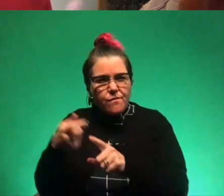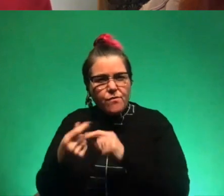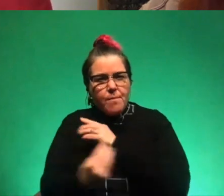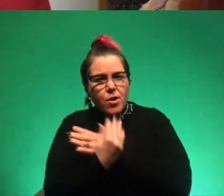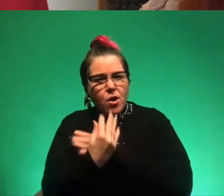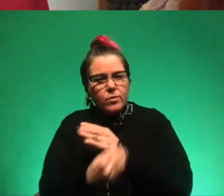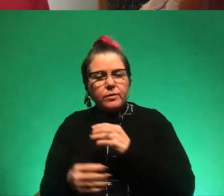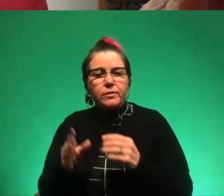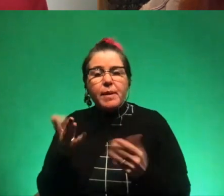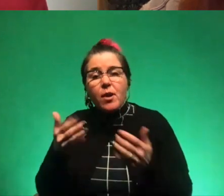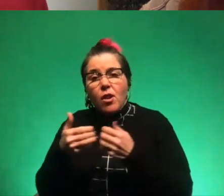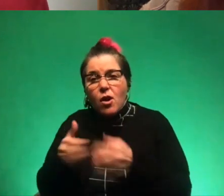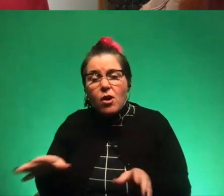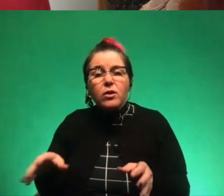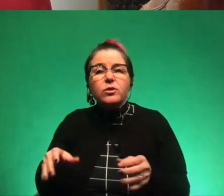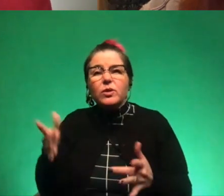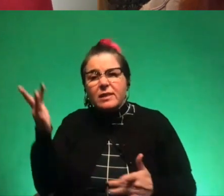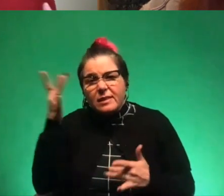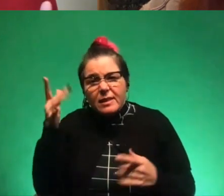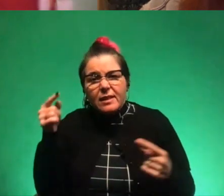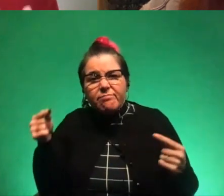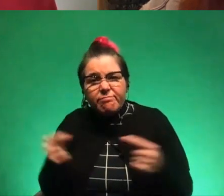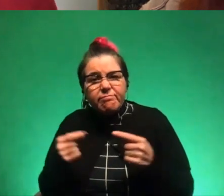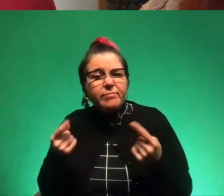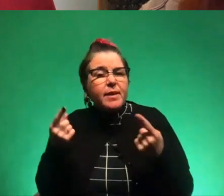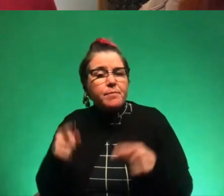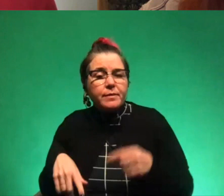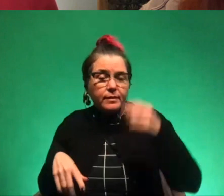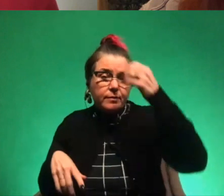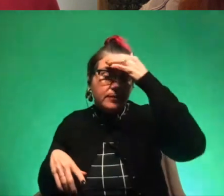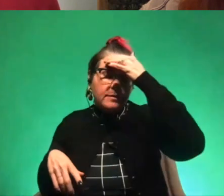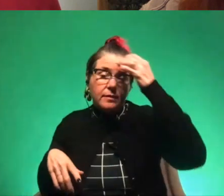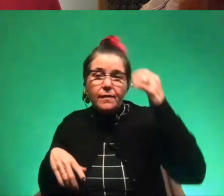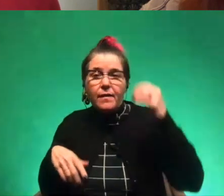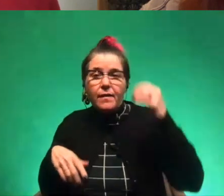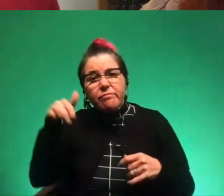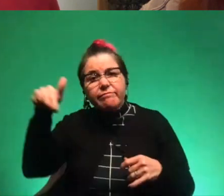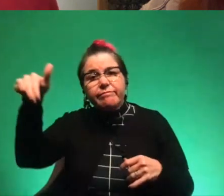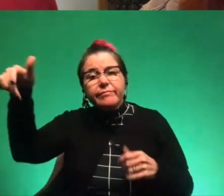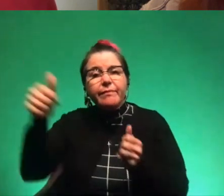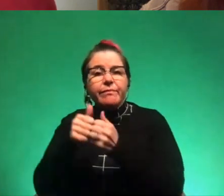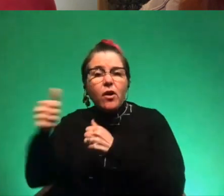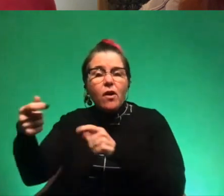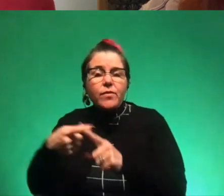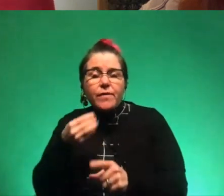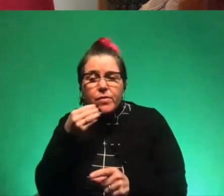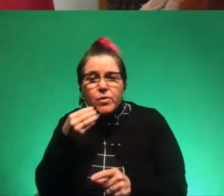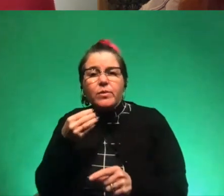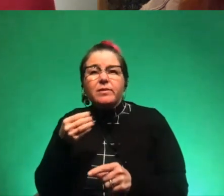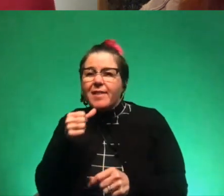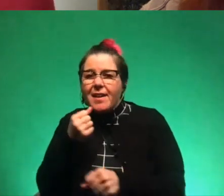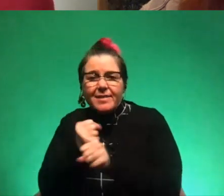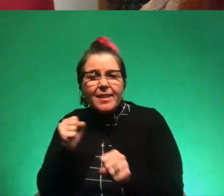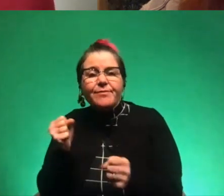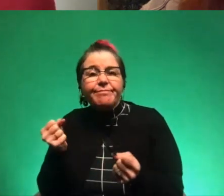know, maybe they've gotten lost or they were sick or they were injured. Yeah, and went a really long way away from their food source and from safety. But yeah,